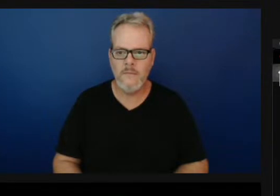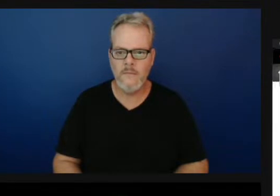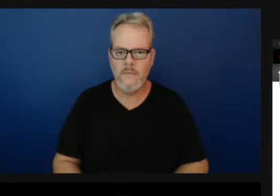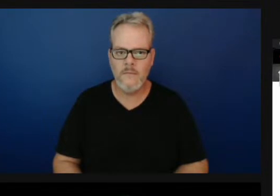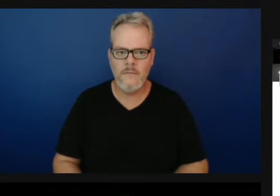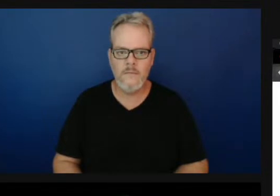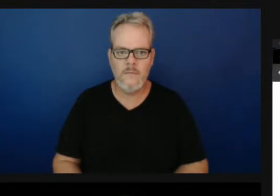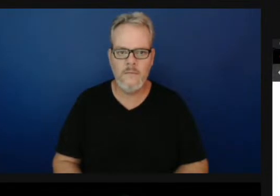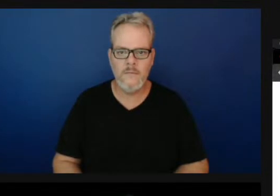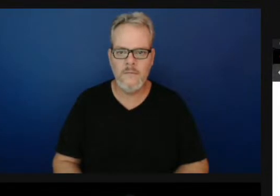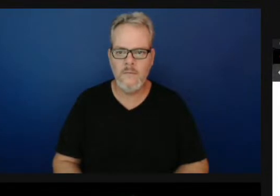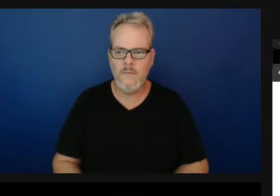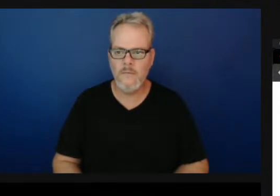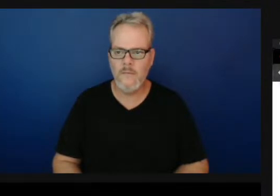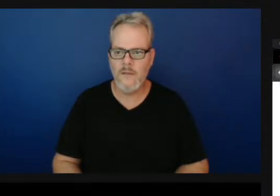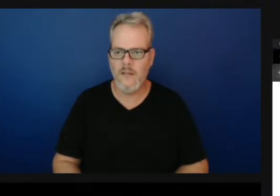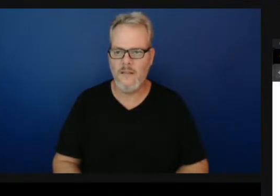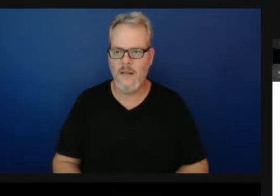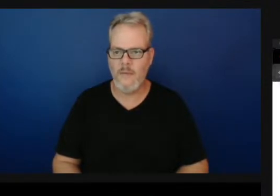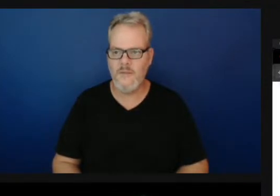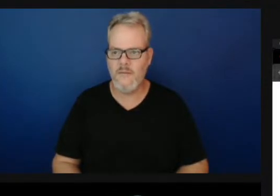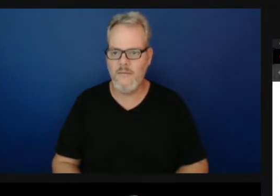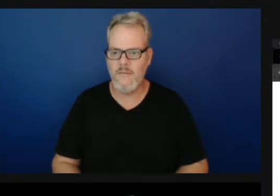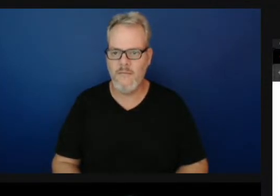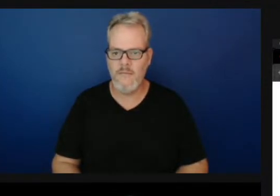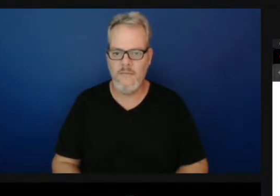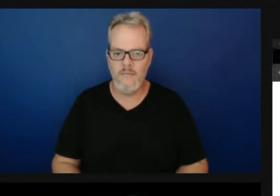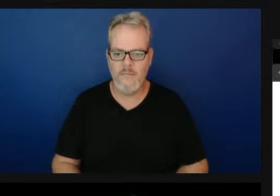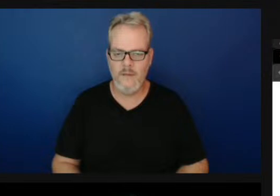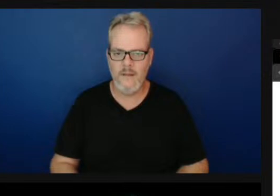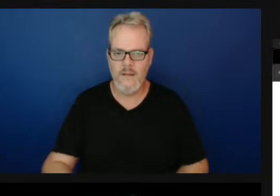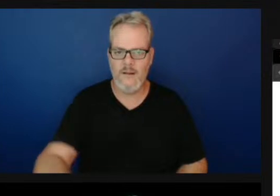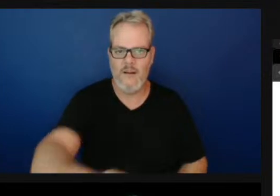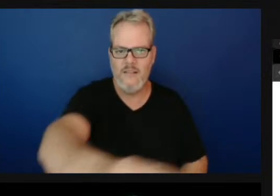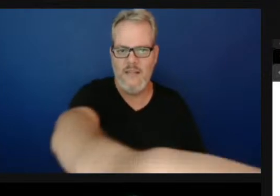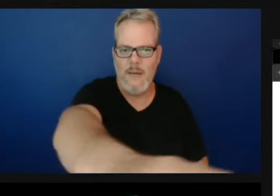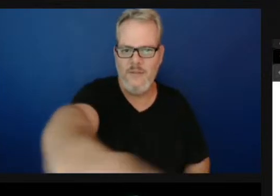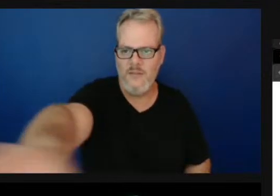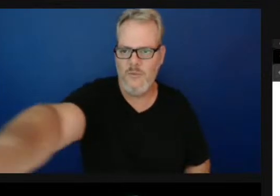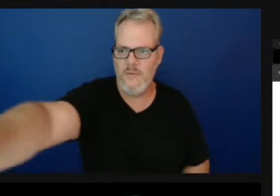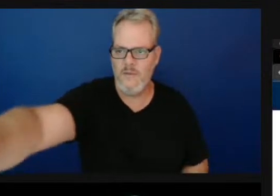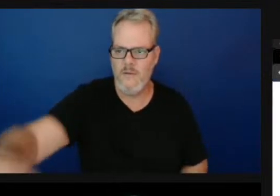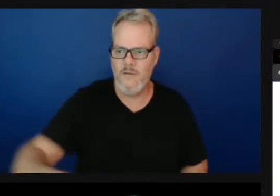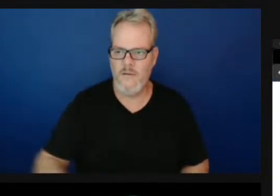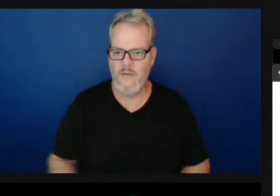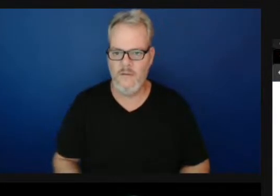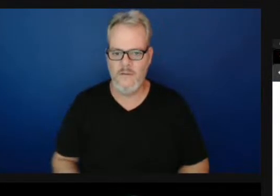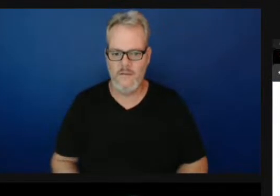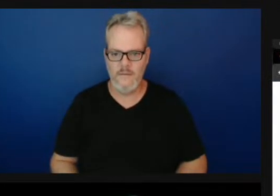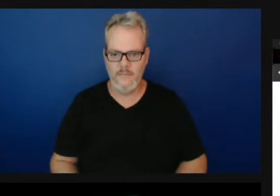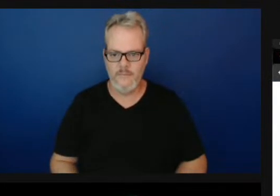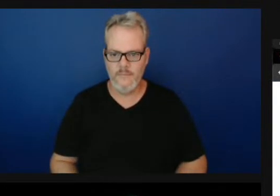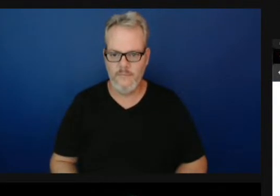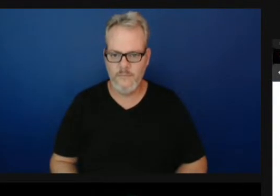Go back and back. And there's another one